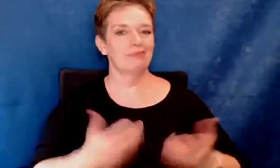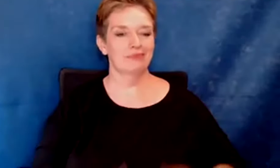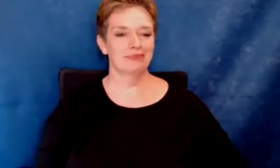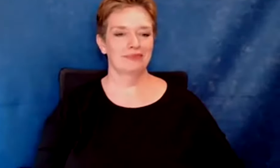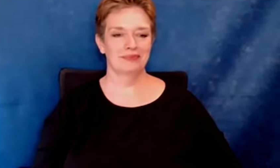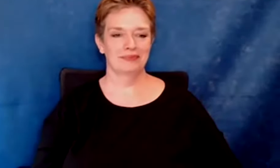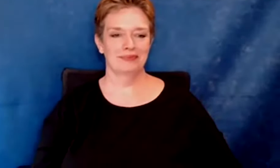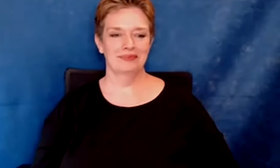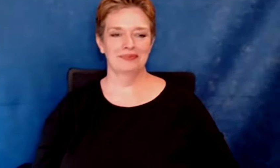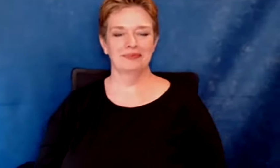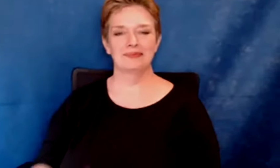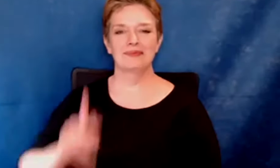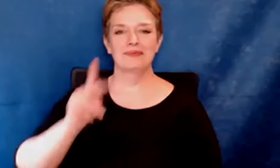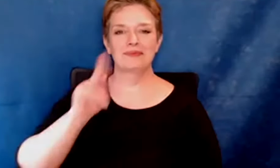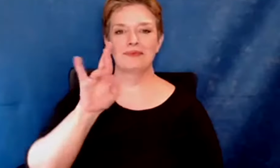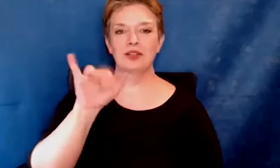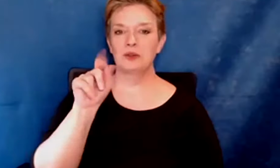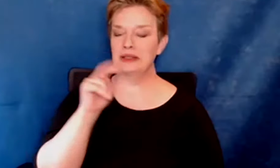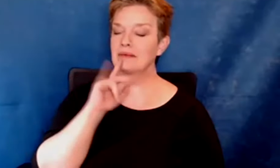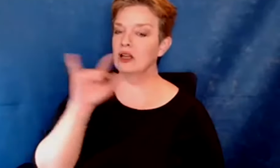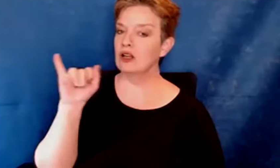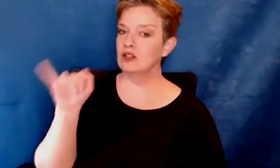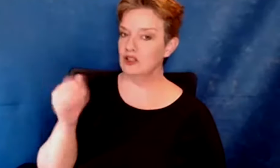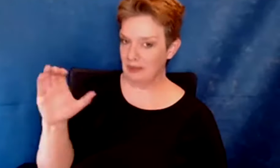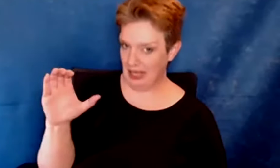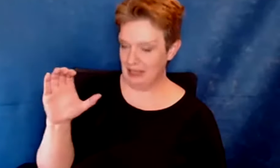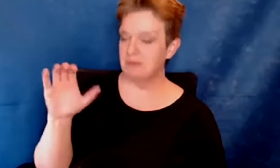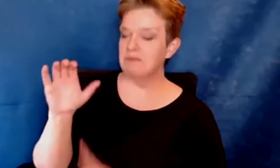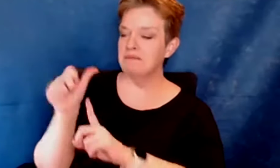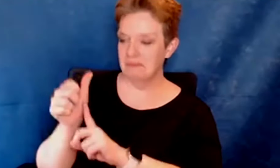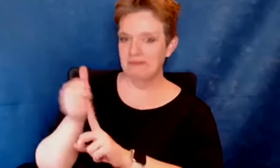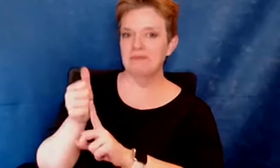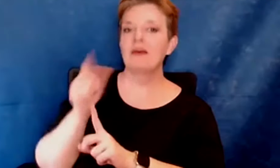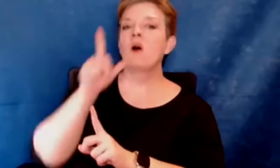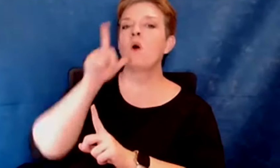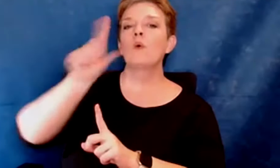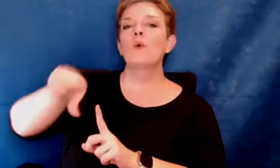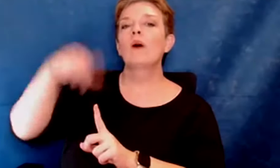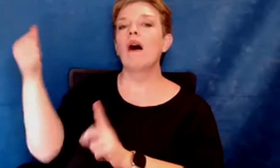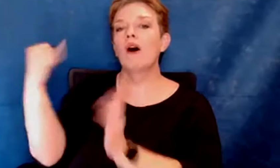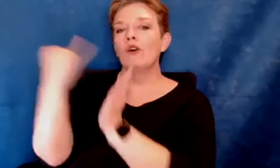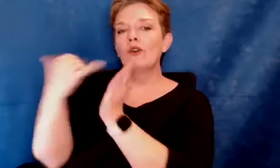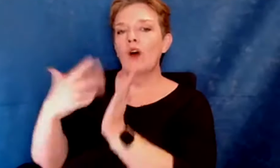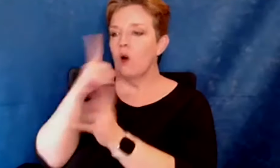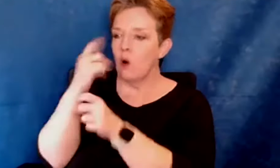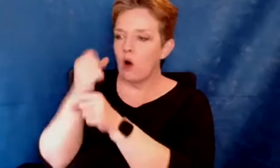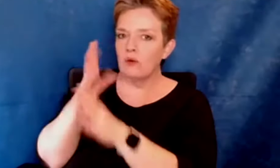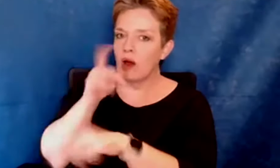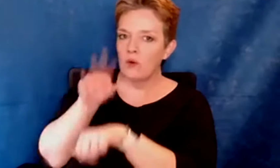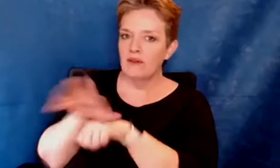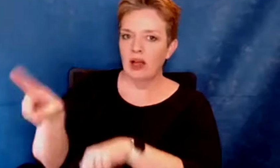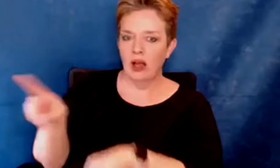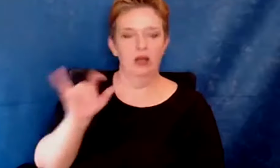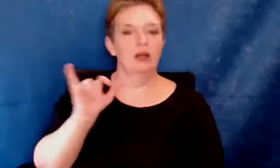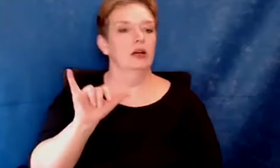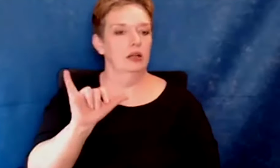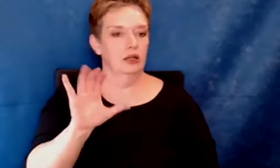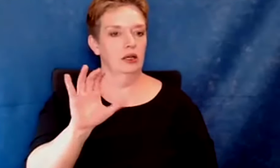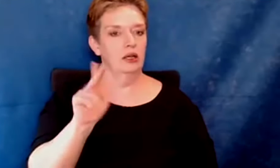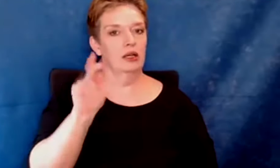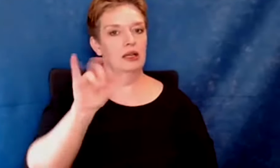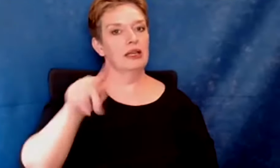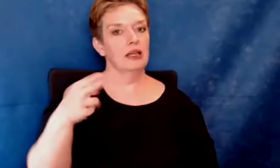James Castle, who are some of the artists or creators who have influenced you in your art? Keith Lewis, he's a